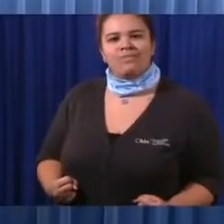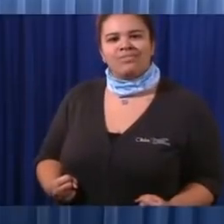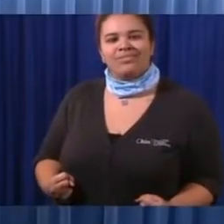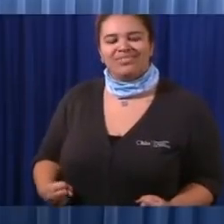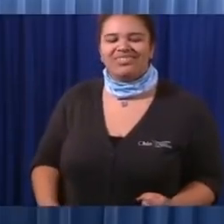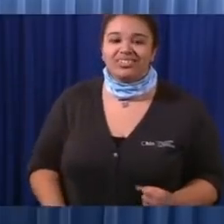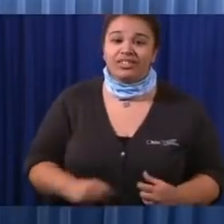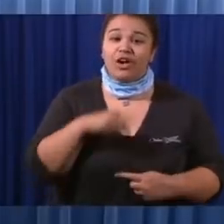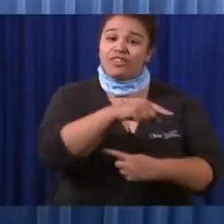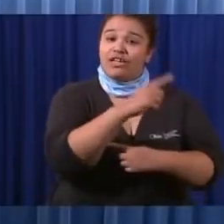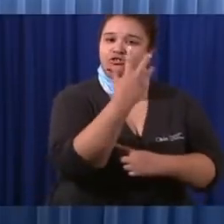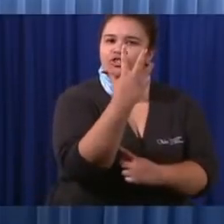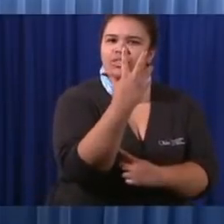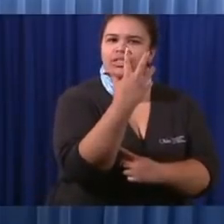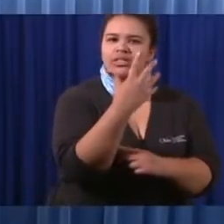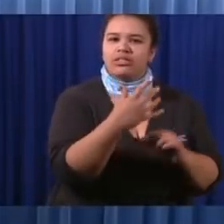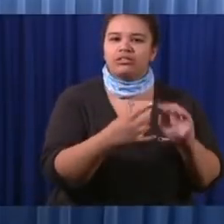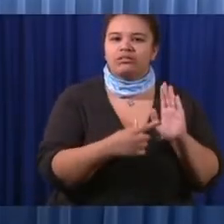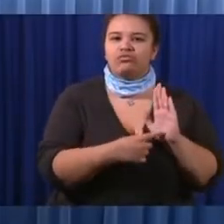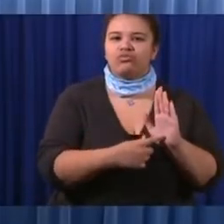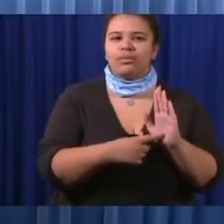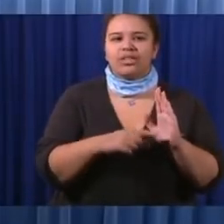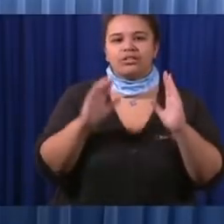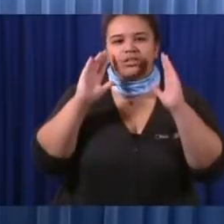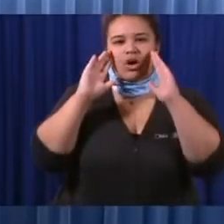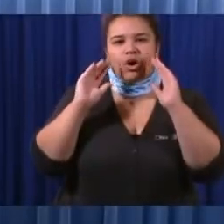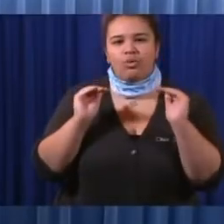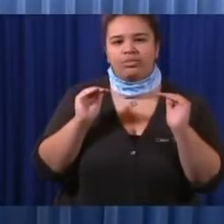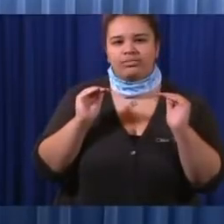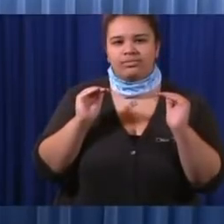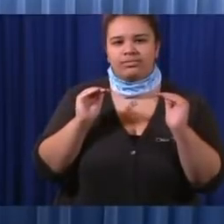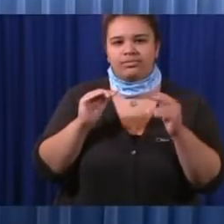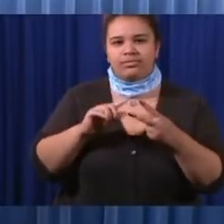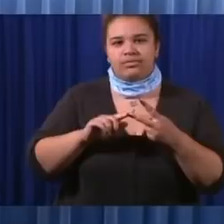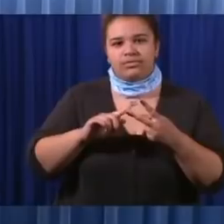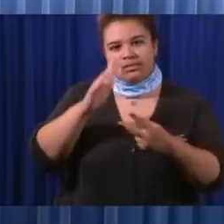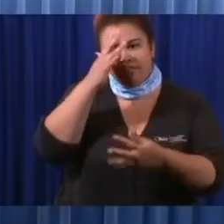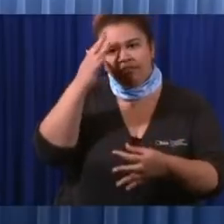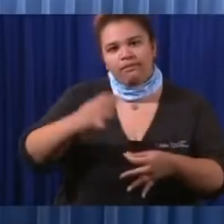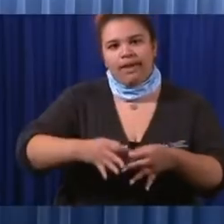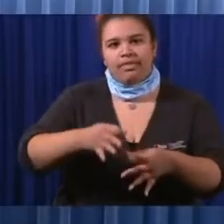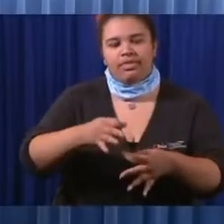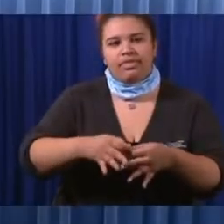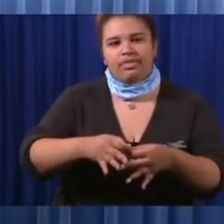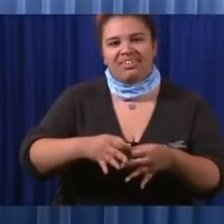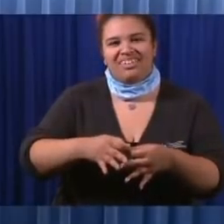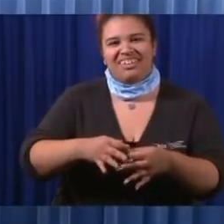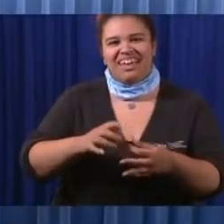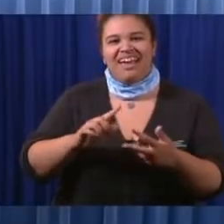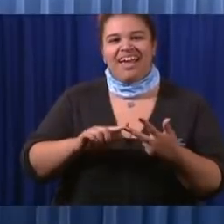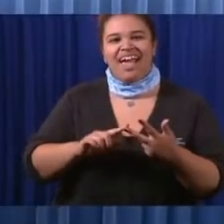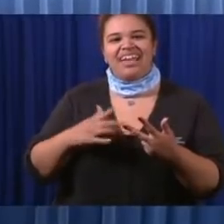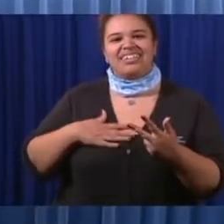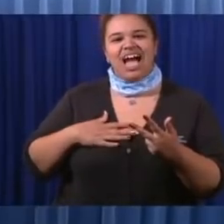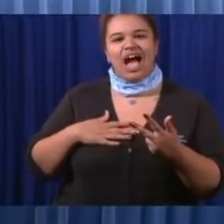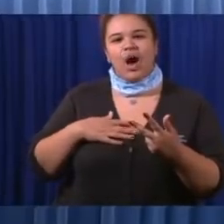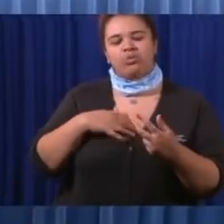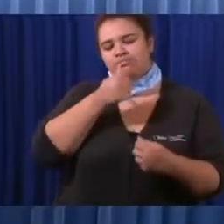our faith in the future. It represents our resilience as Ohioans.